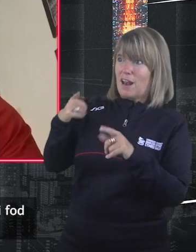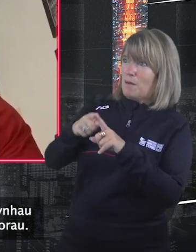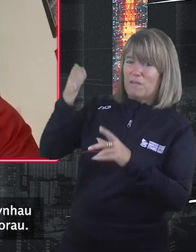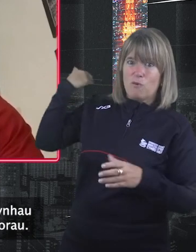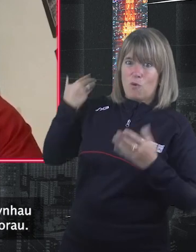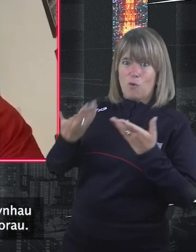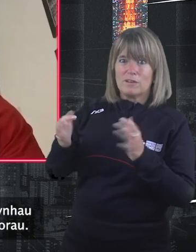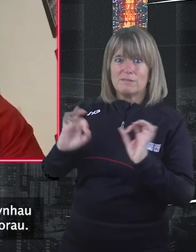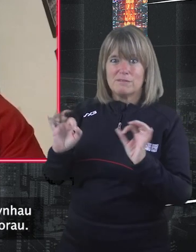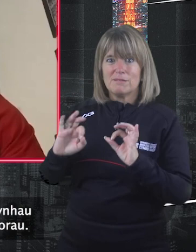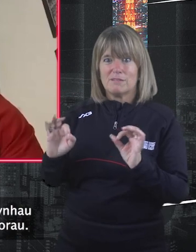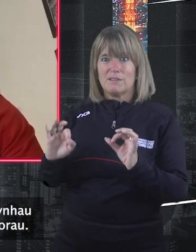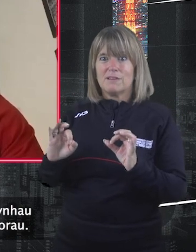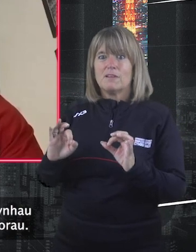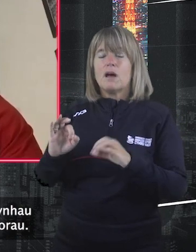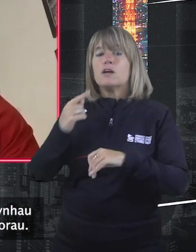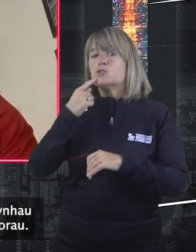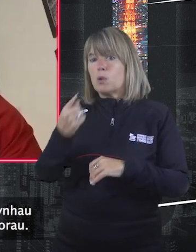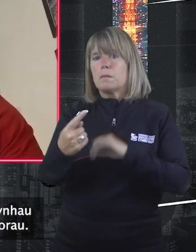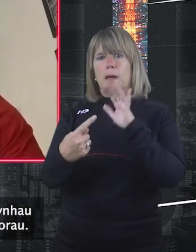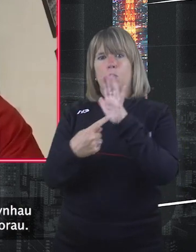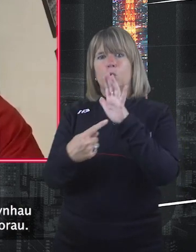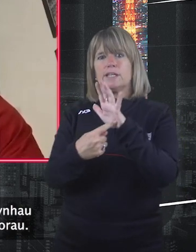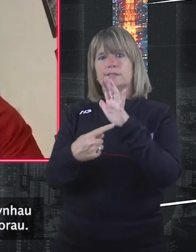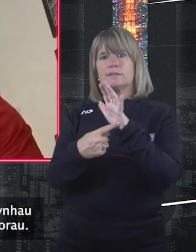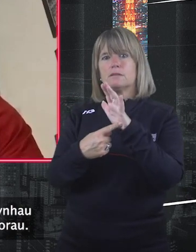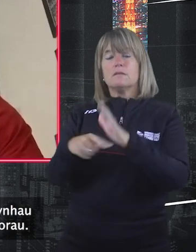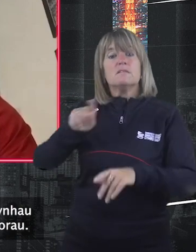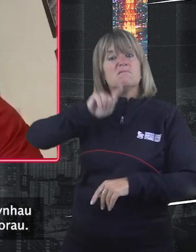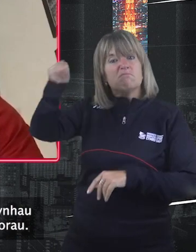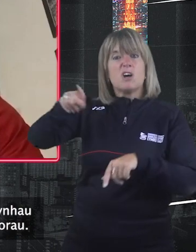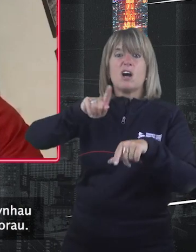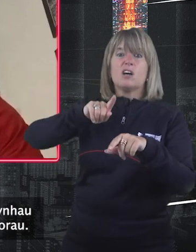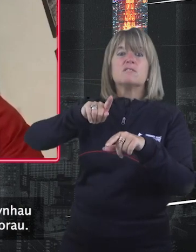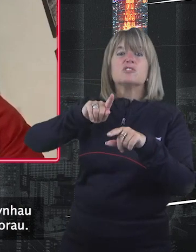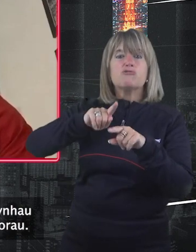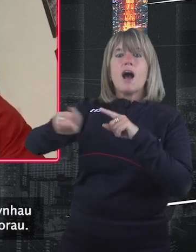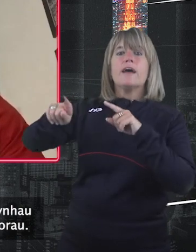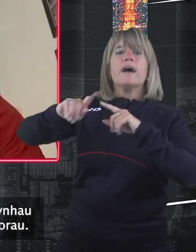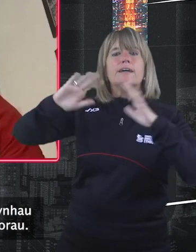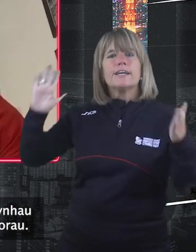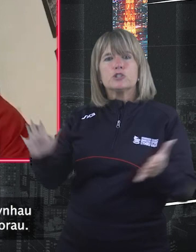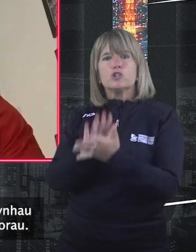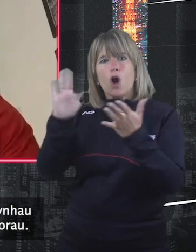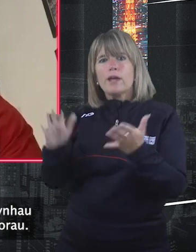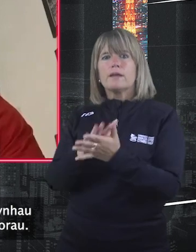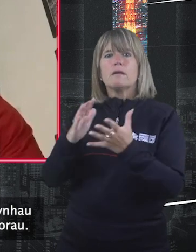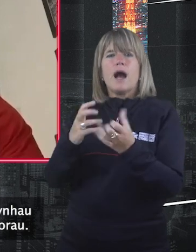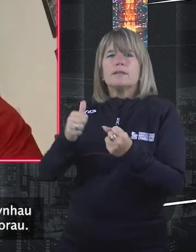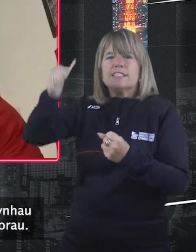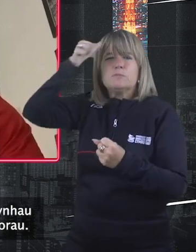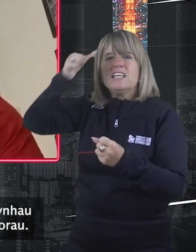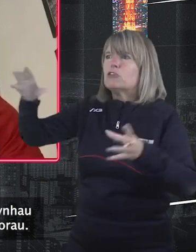before. And I've told them that the most important thing is to go out and enjoy it and try and soak up every